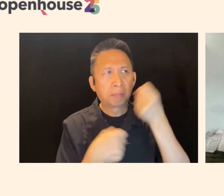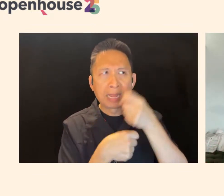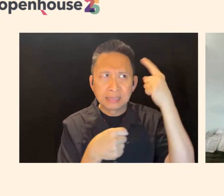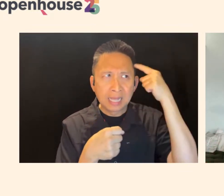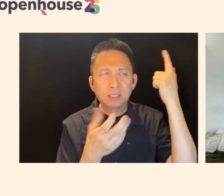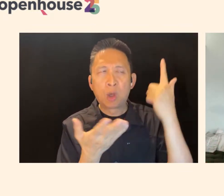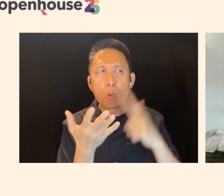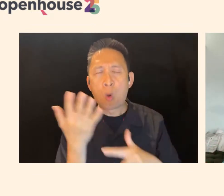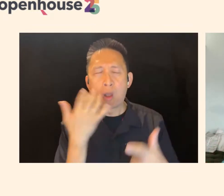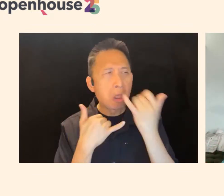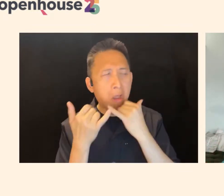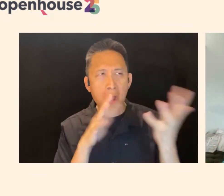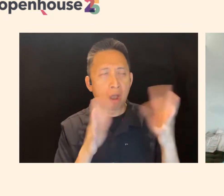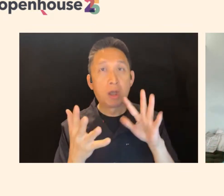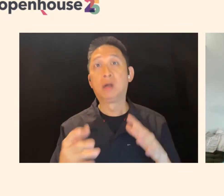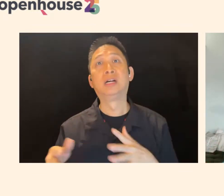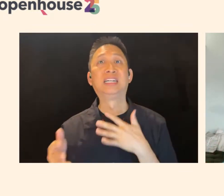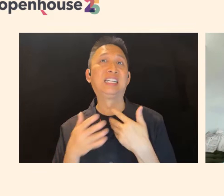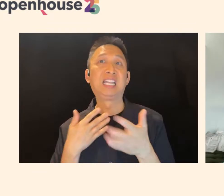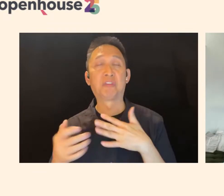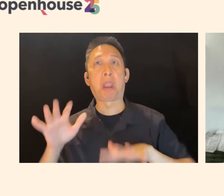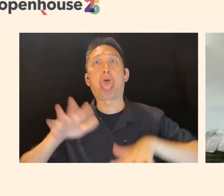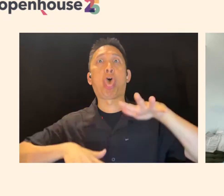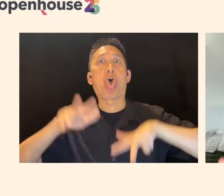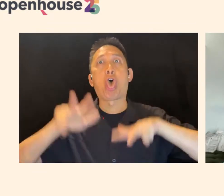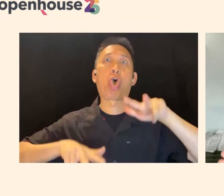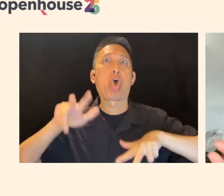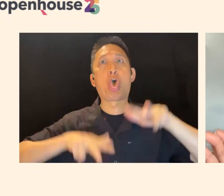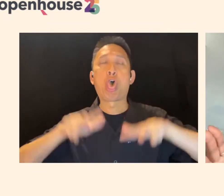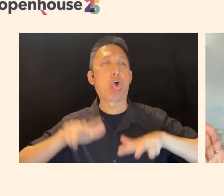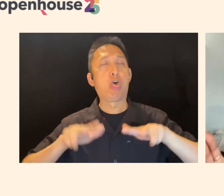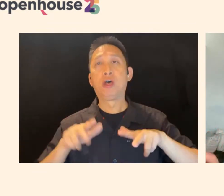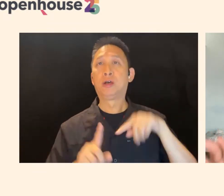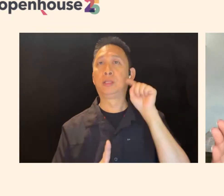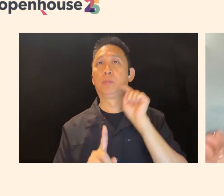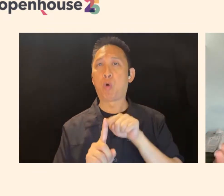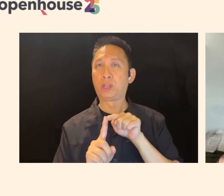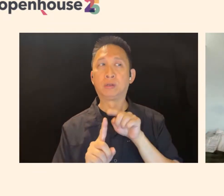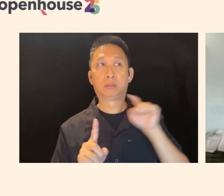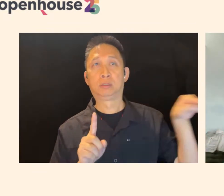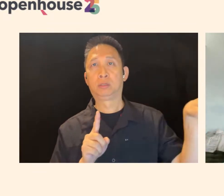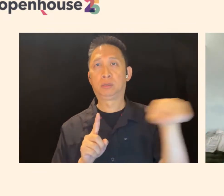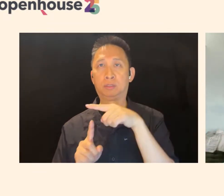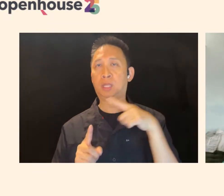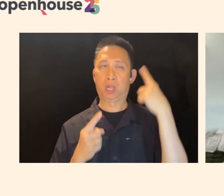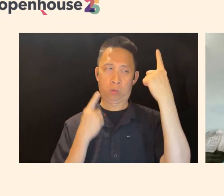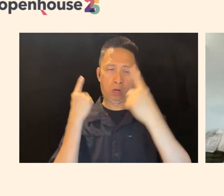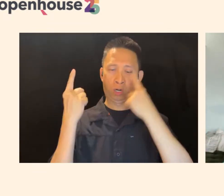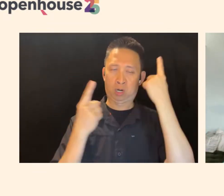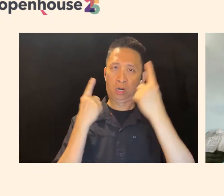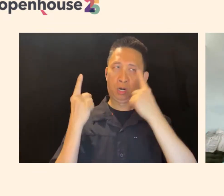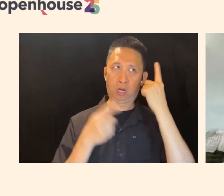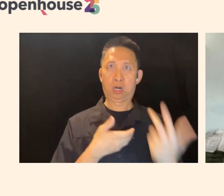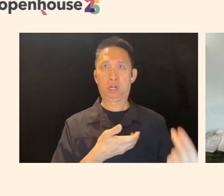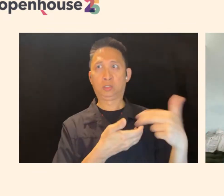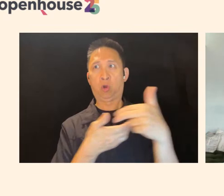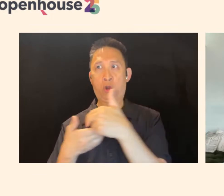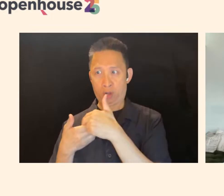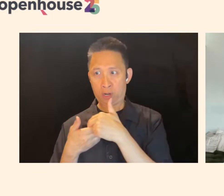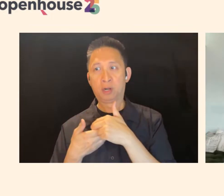messy as it was, whoever were the most concerned with the set of decisions we were making, we had a regular